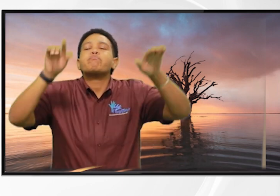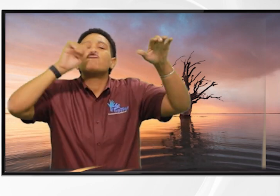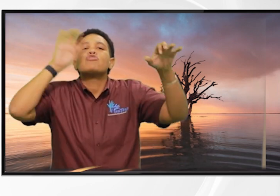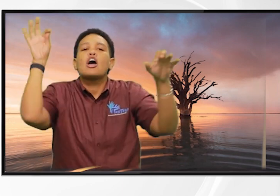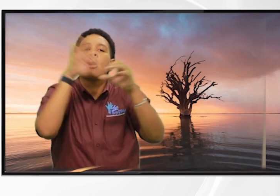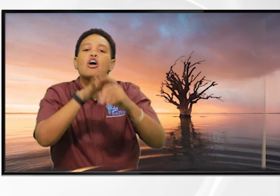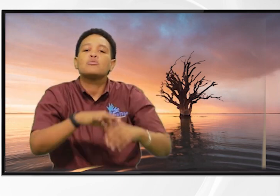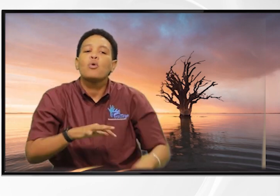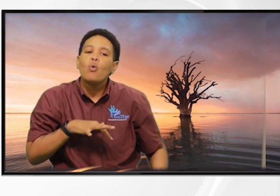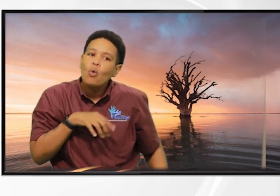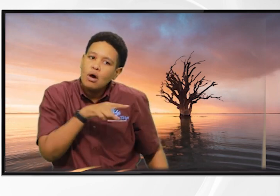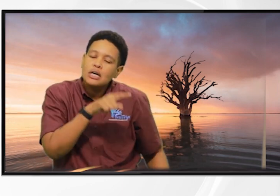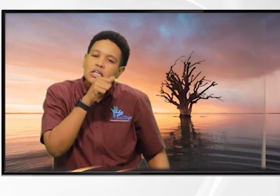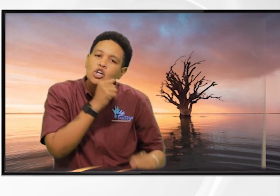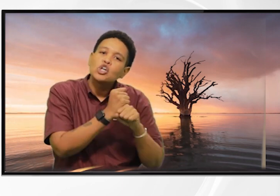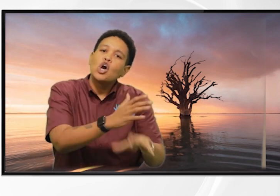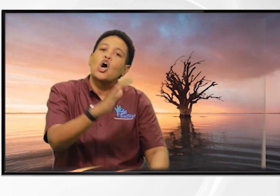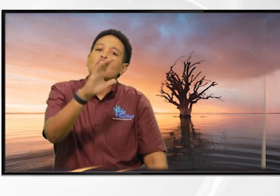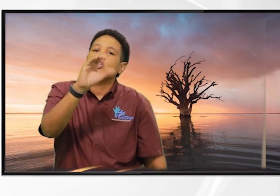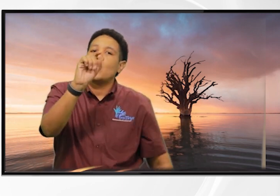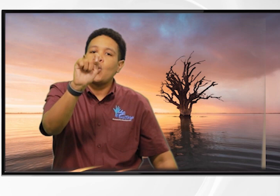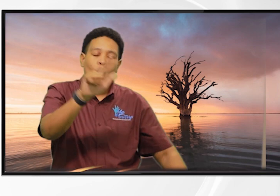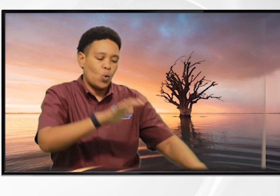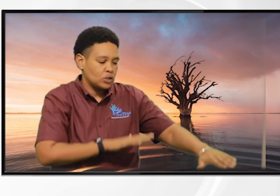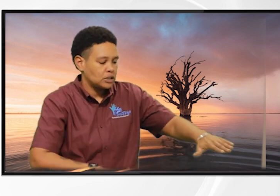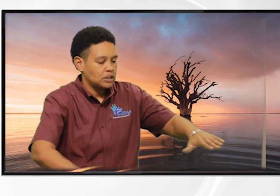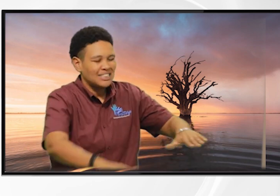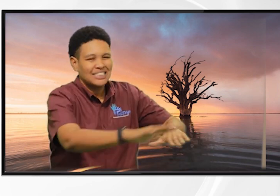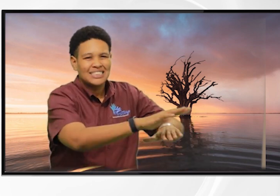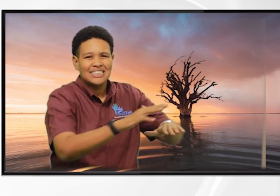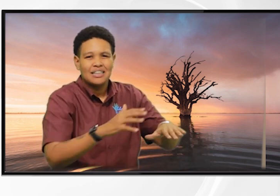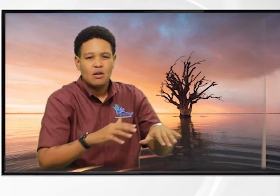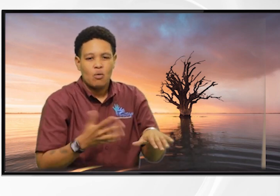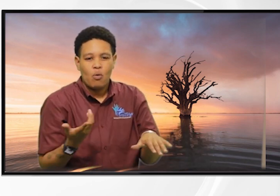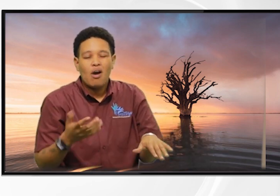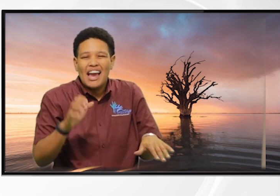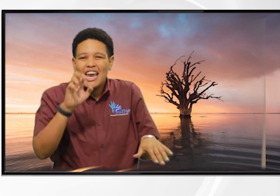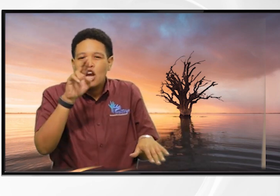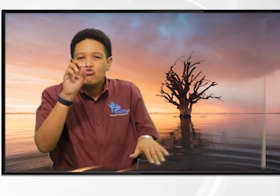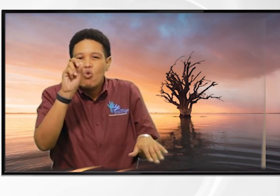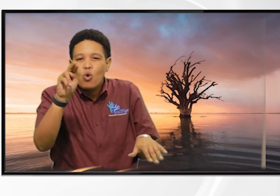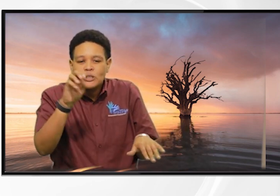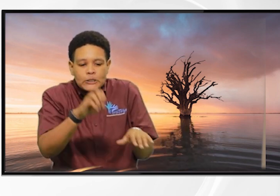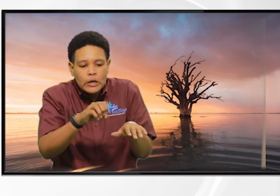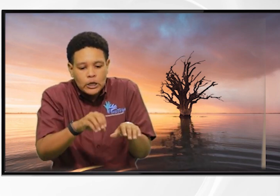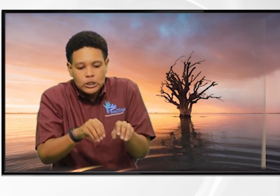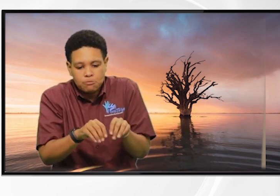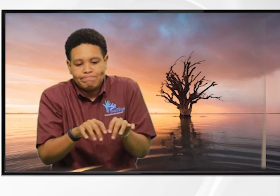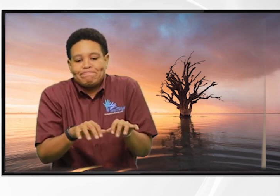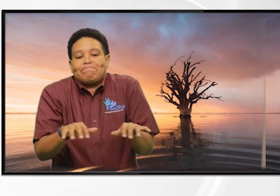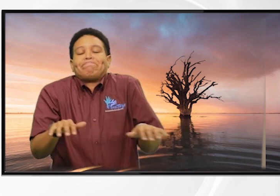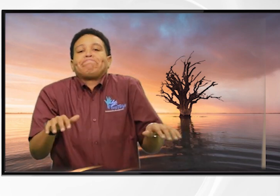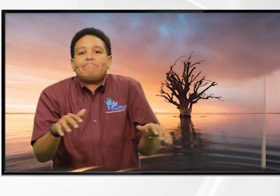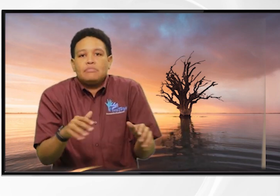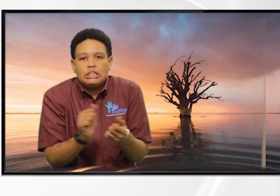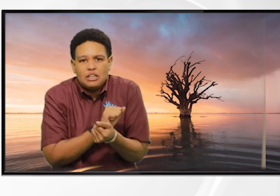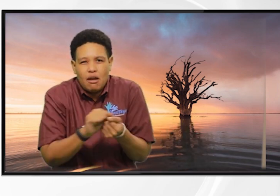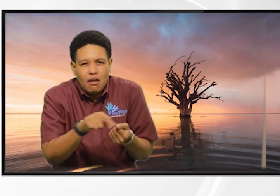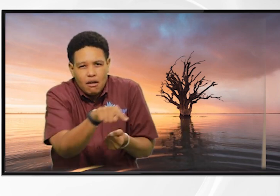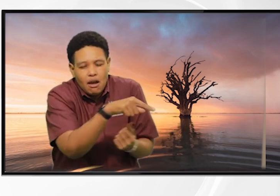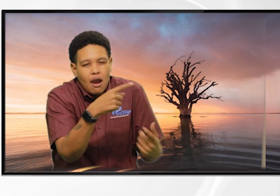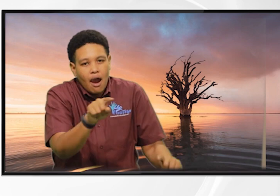contributed significantly to coastal erosion and storm surges, though these studies have not